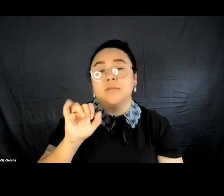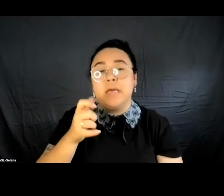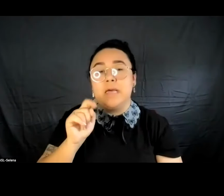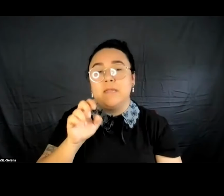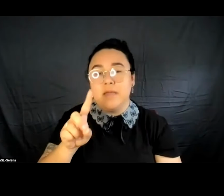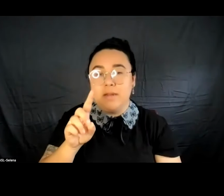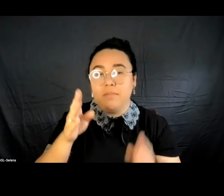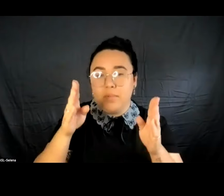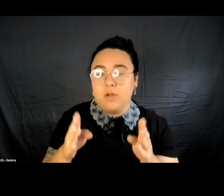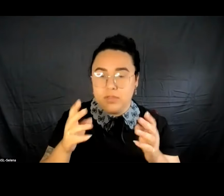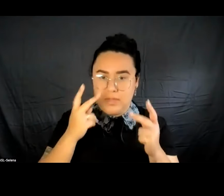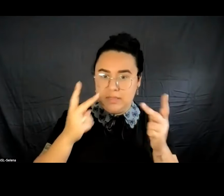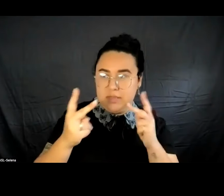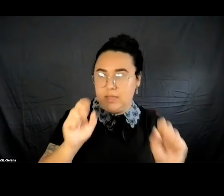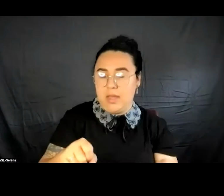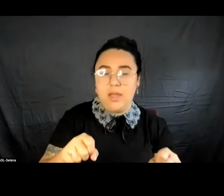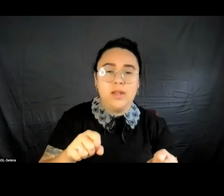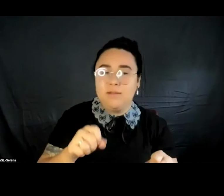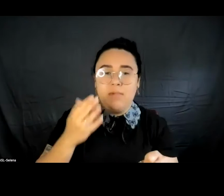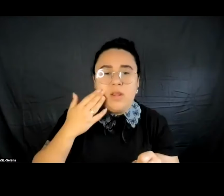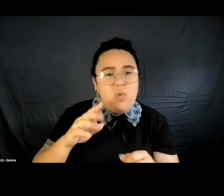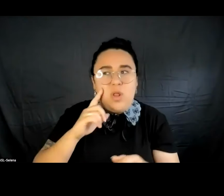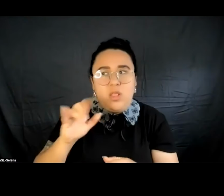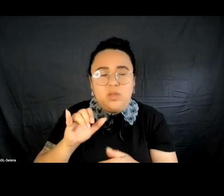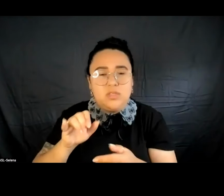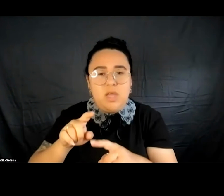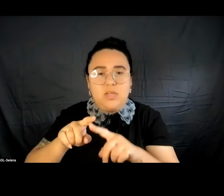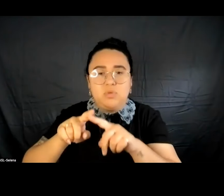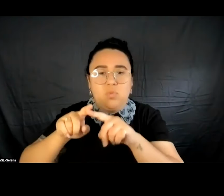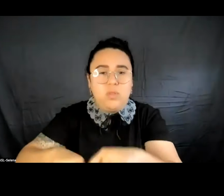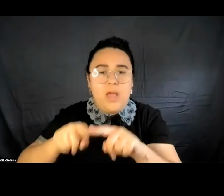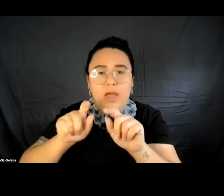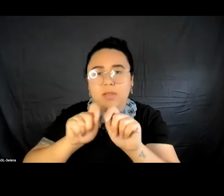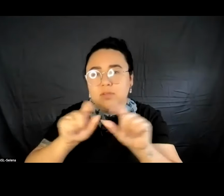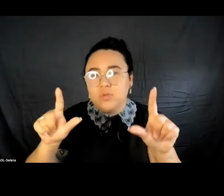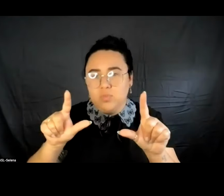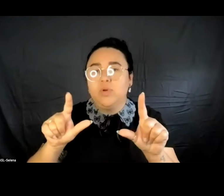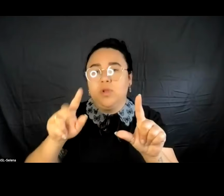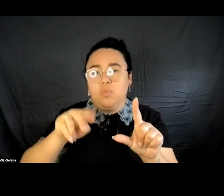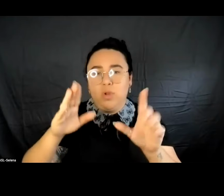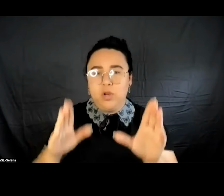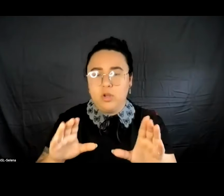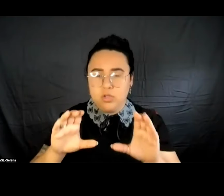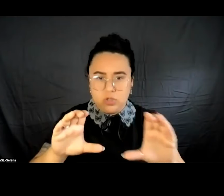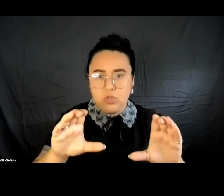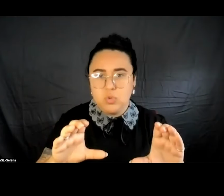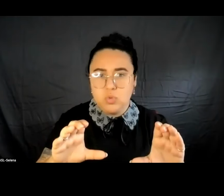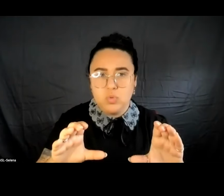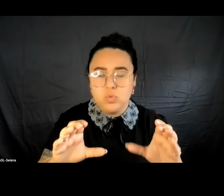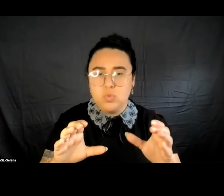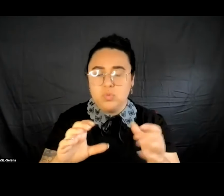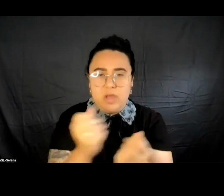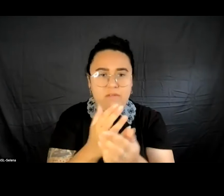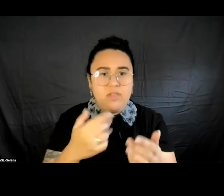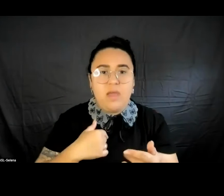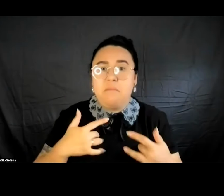to rely on a screen reader to access the information and to do the things that I do every day. So I want to hear from the people that do,